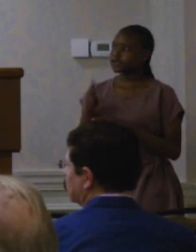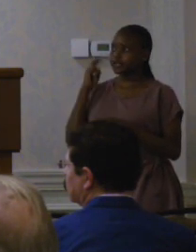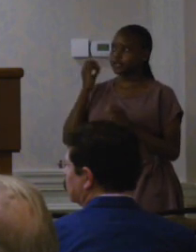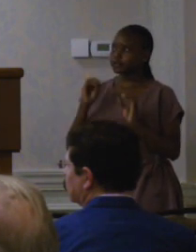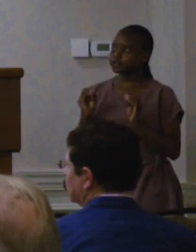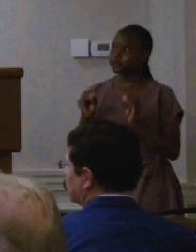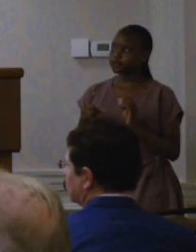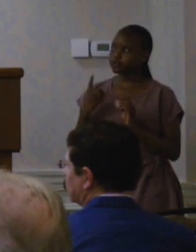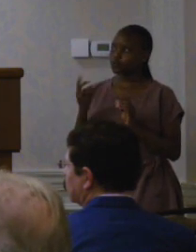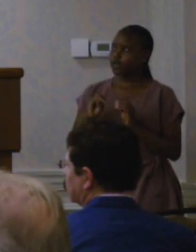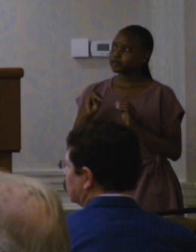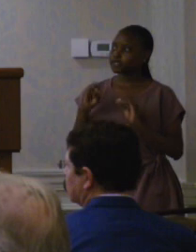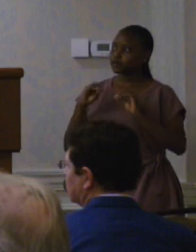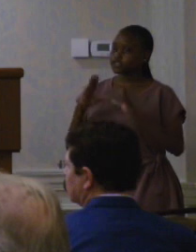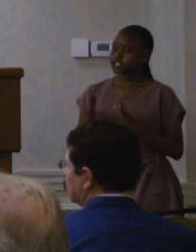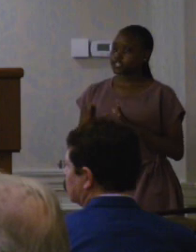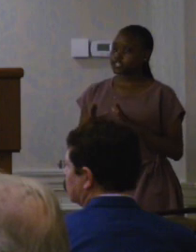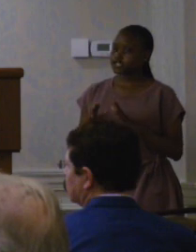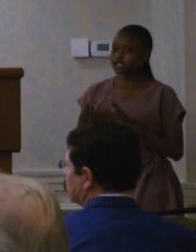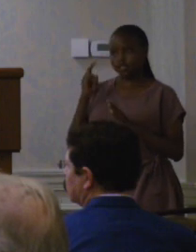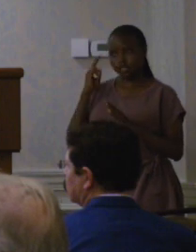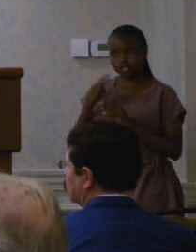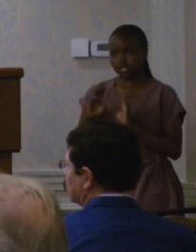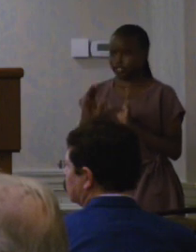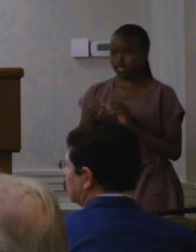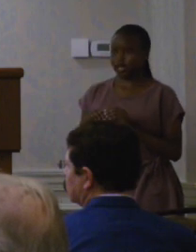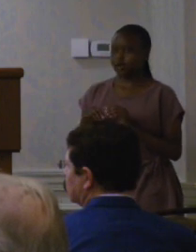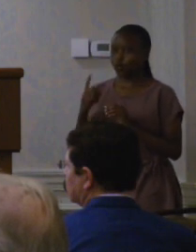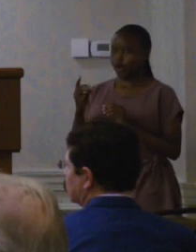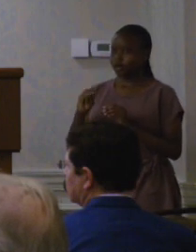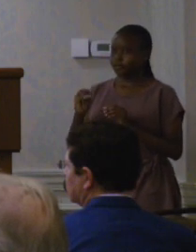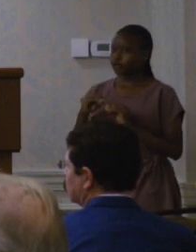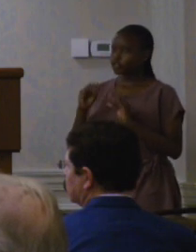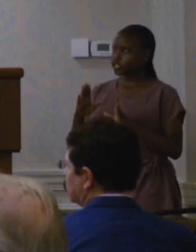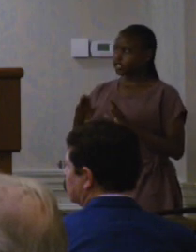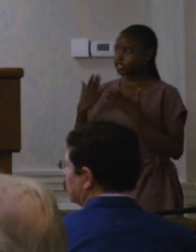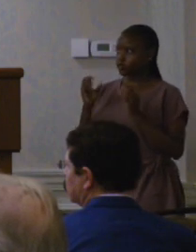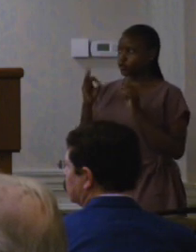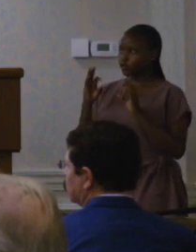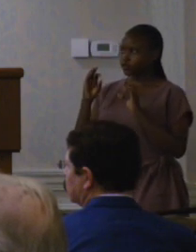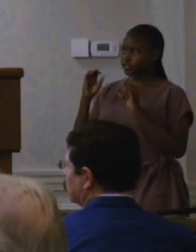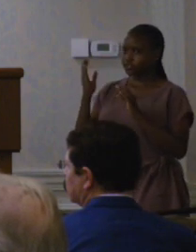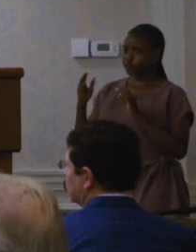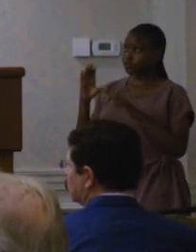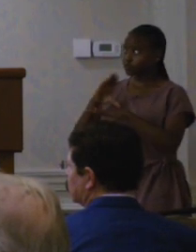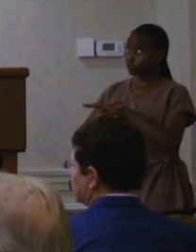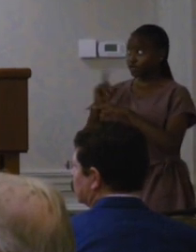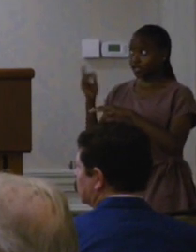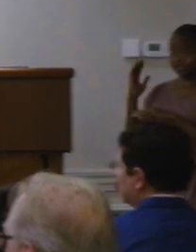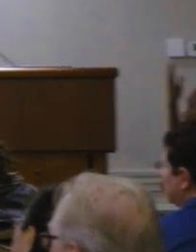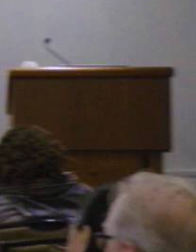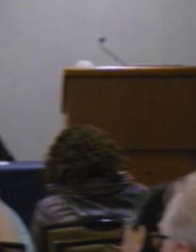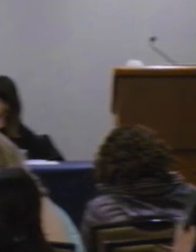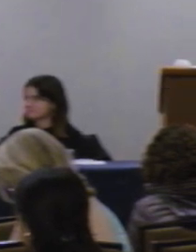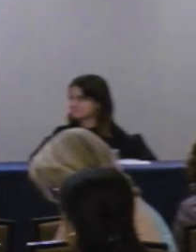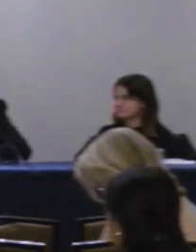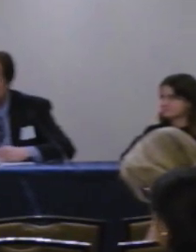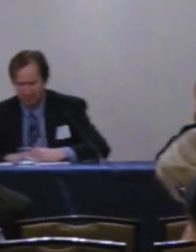Million Teachers. I want to, I don't know if it's possible to get these presentations for us to,